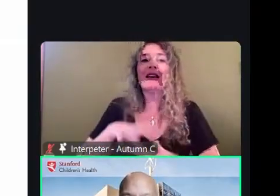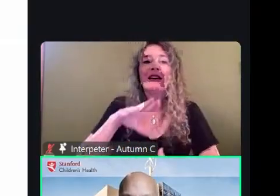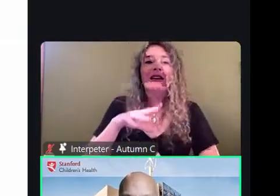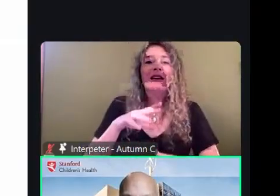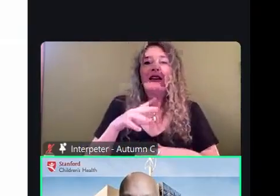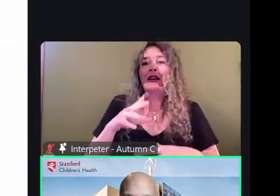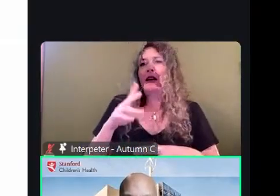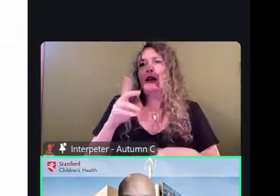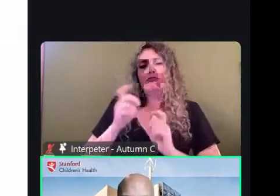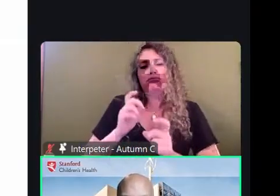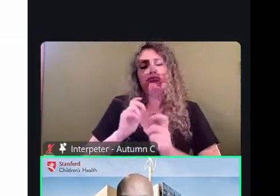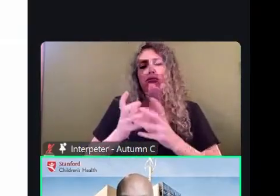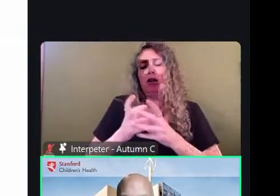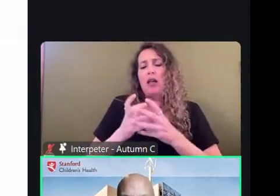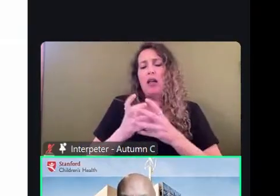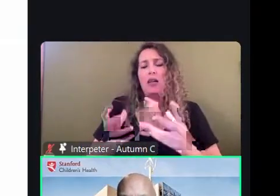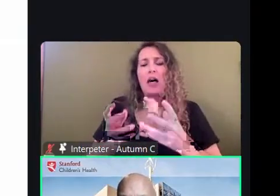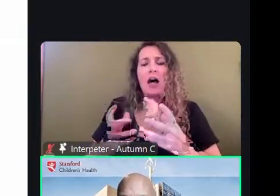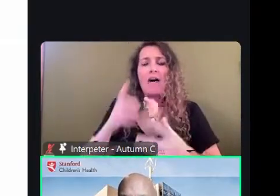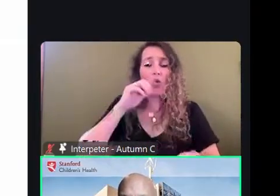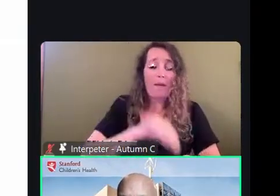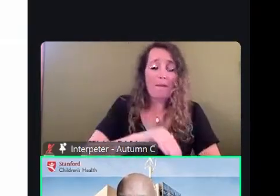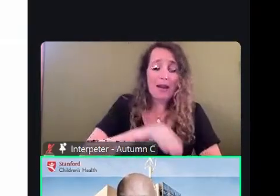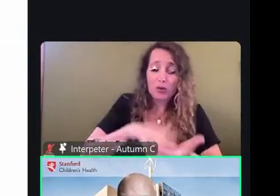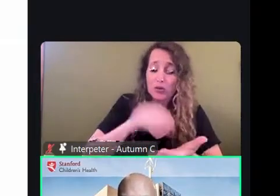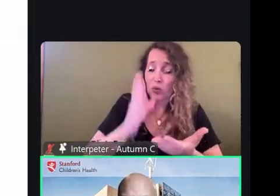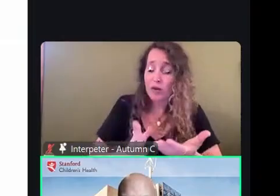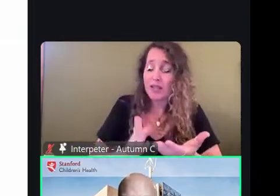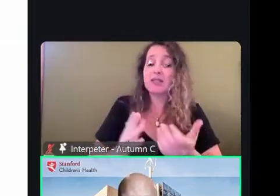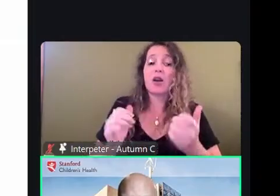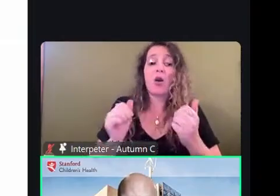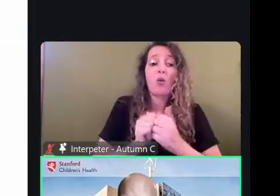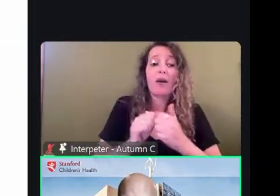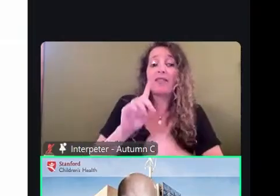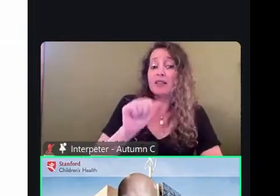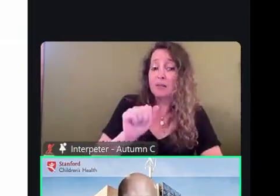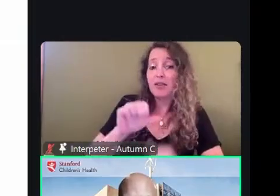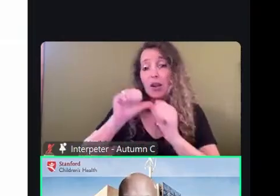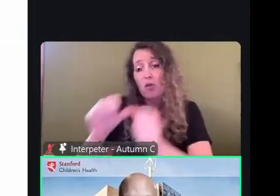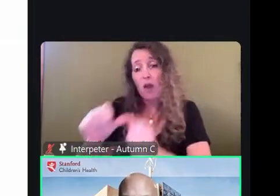to medical students with disability and chronic illness, the Department of Radiology,